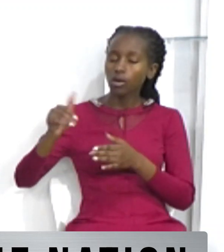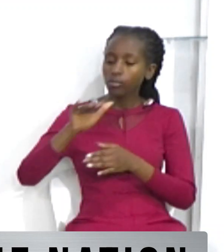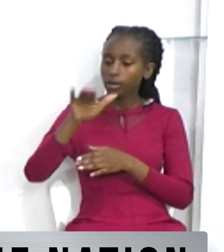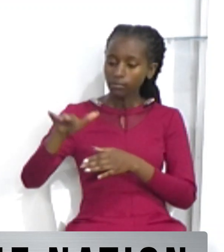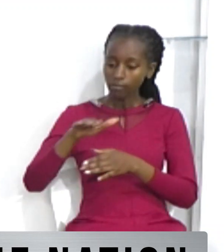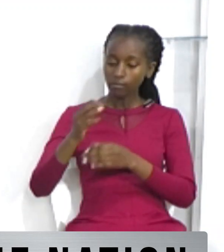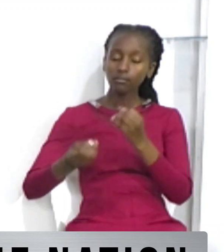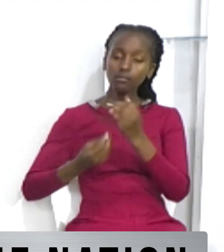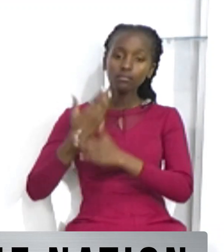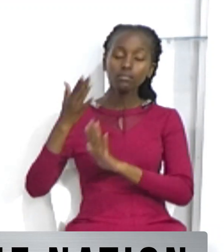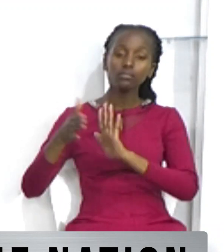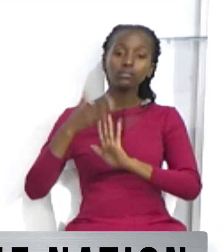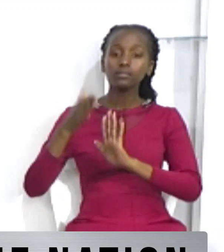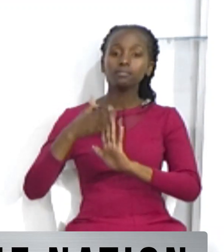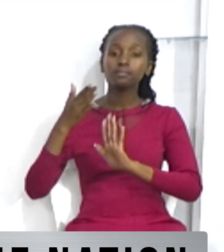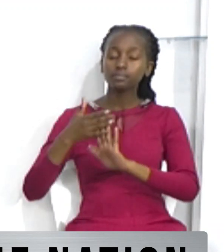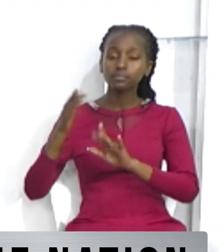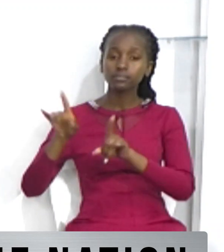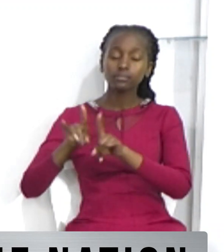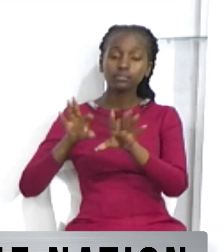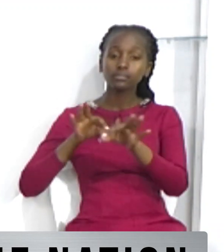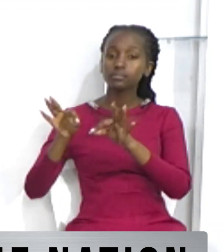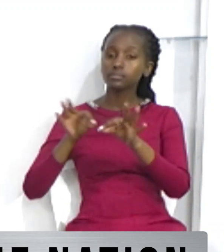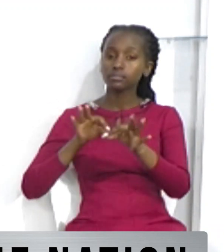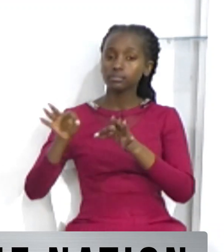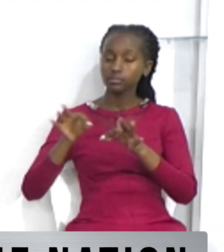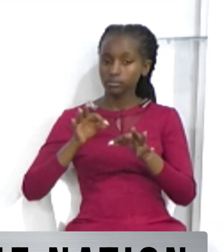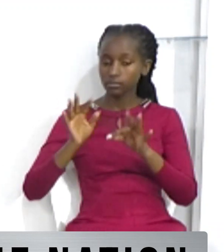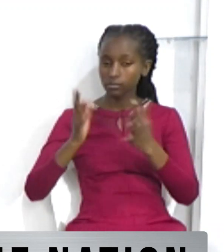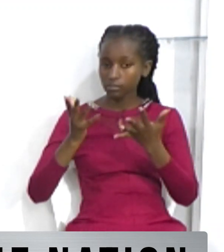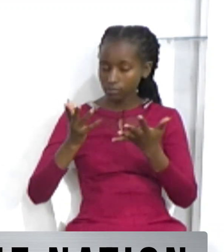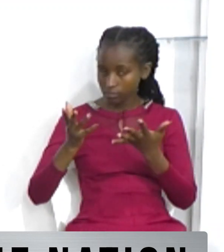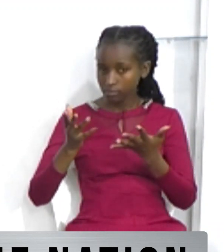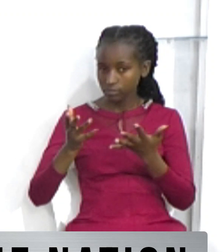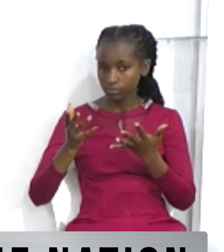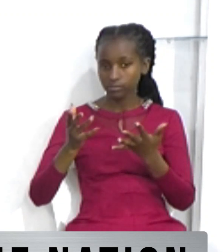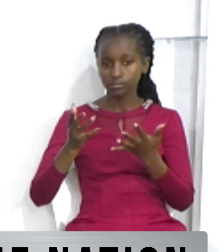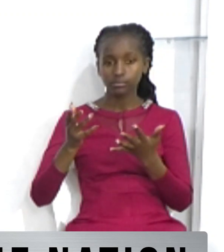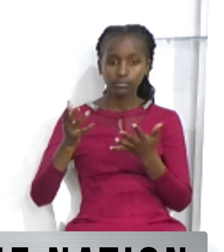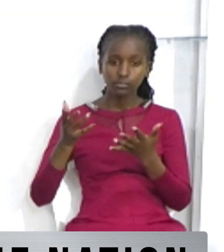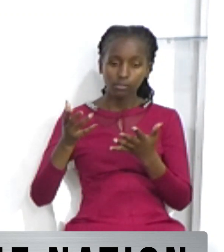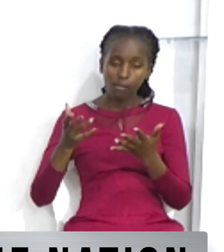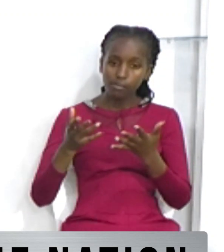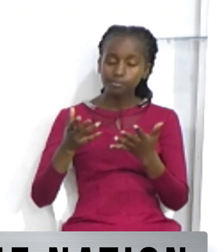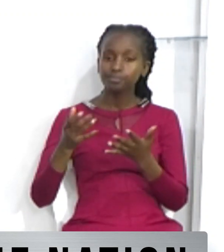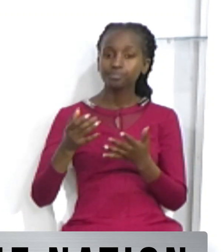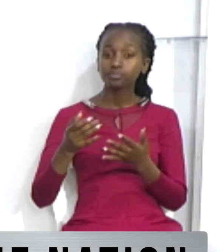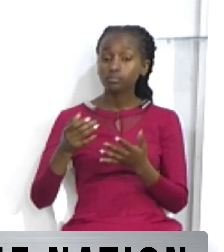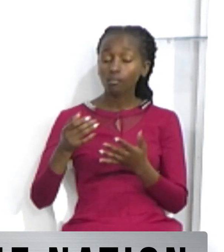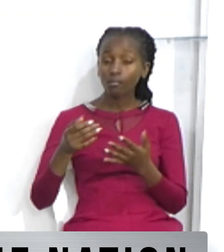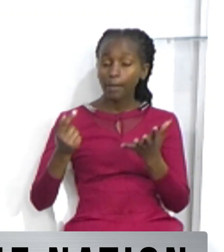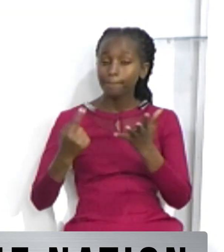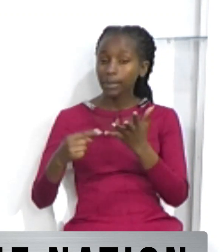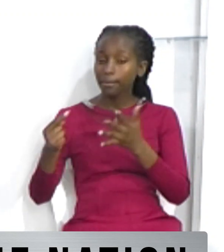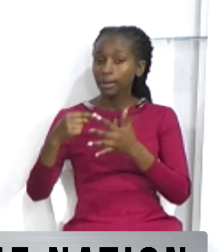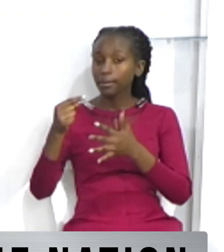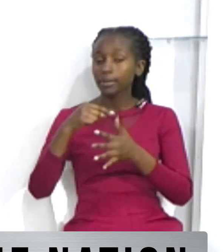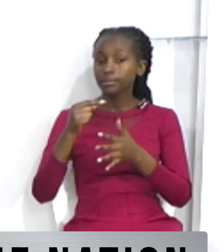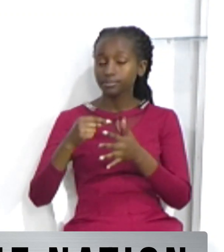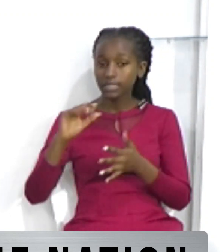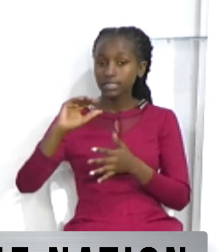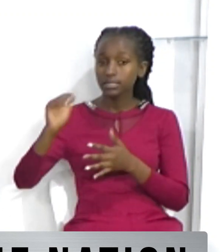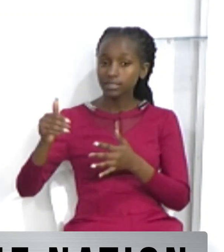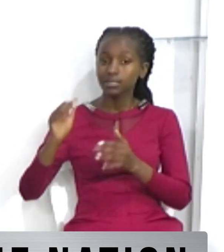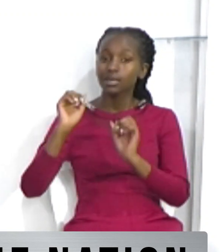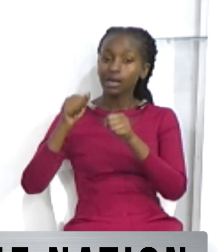And I explained and I said, these are the cities that are going to bring this